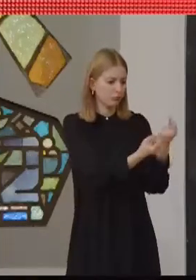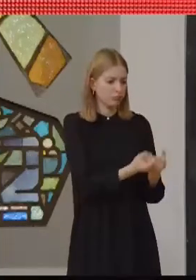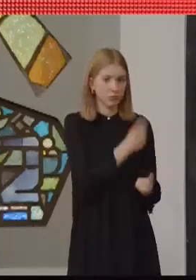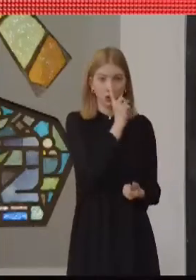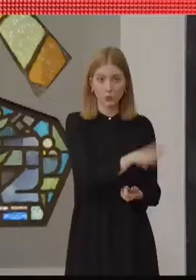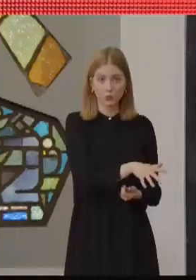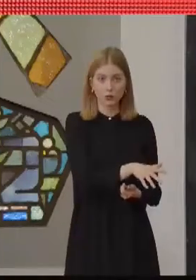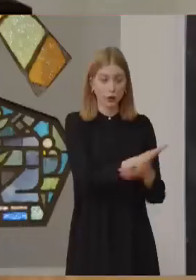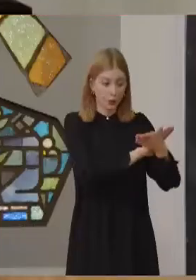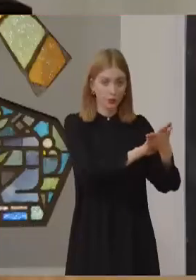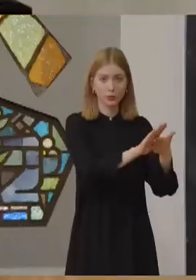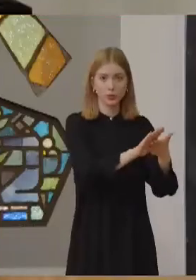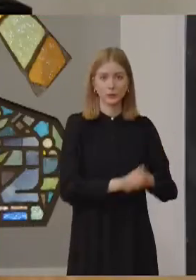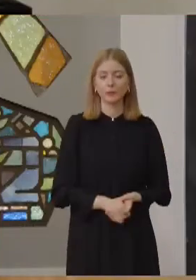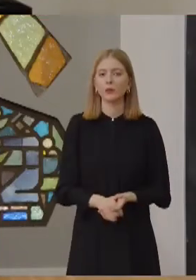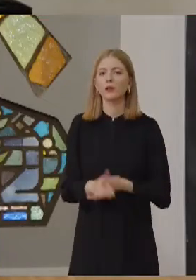or threats.